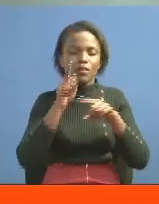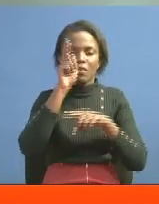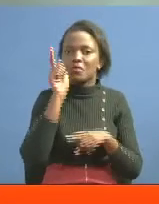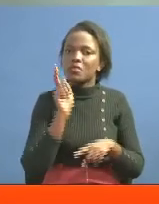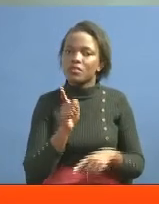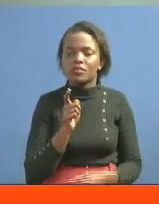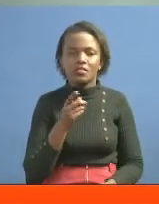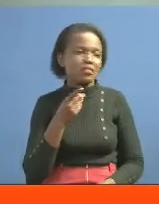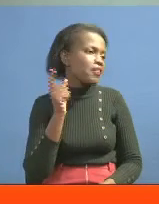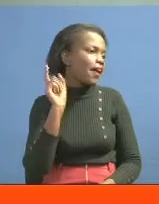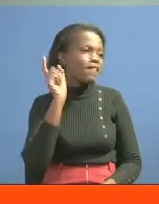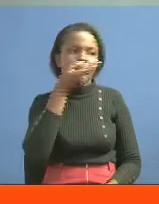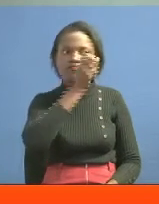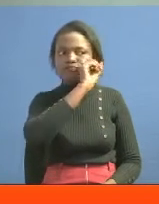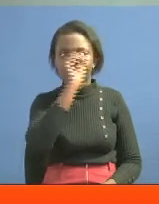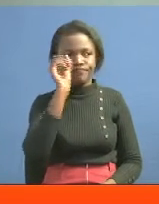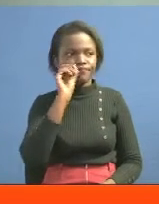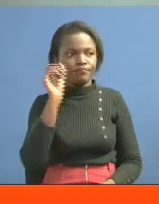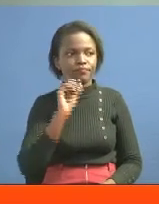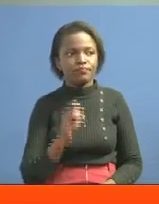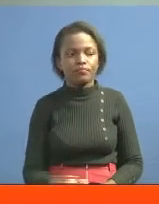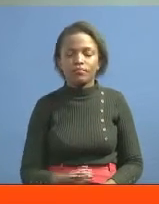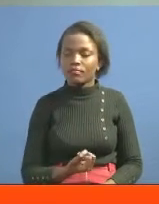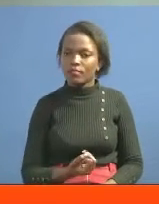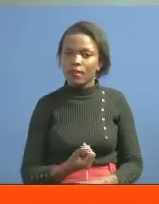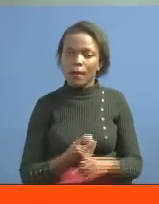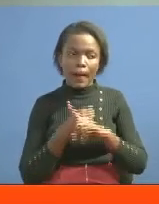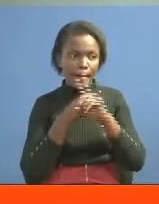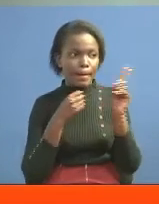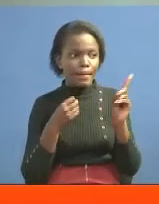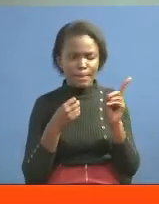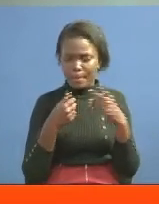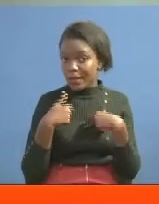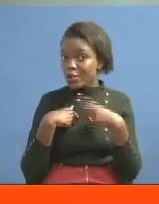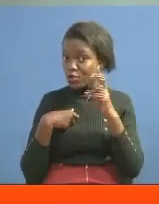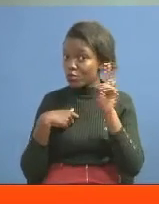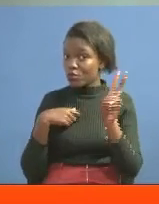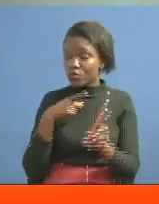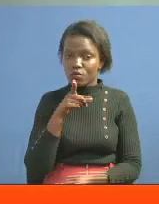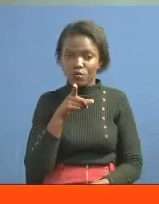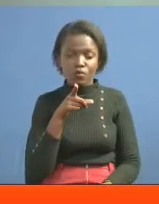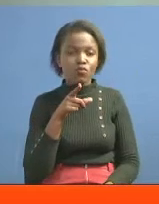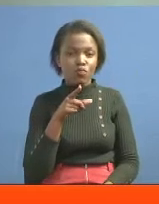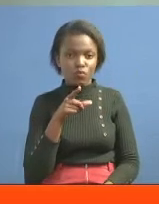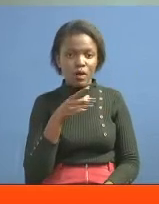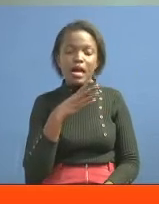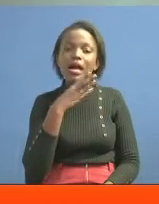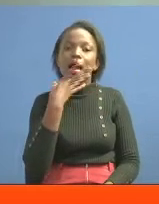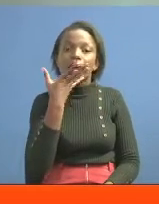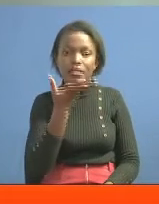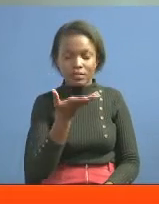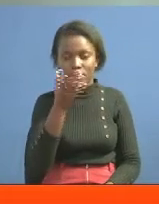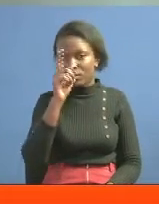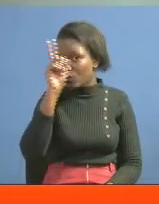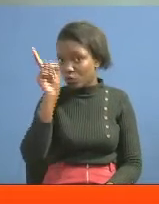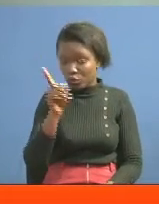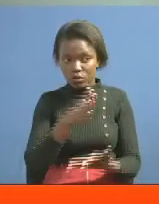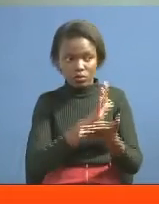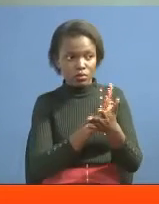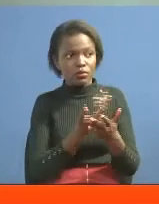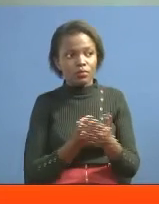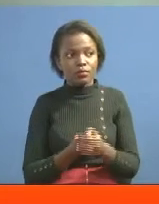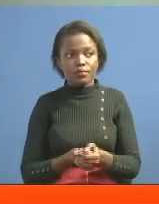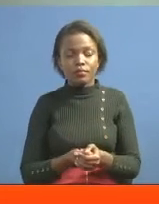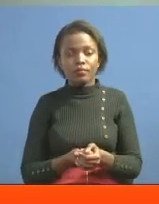had for you, we may not have time for this particular conversation. Yeah. But I'm going to look for you, and we are going to answer some of these other questions that also keep coming